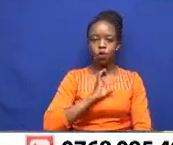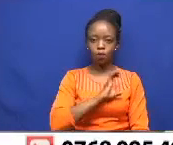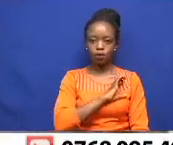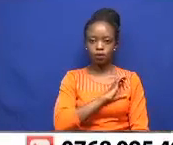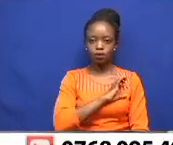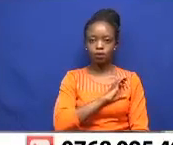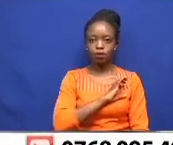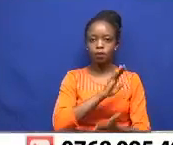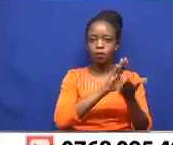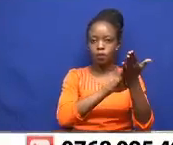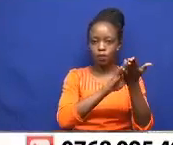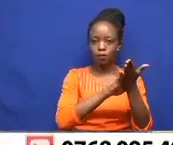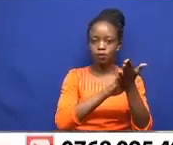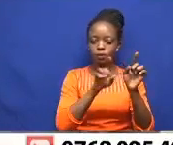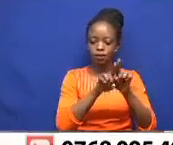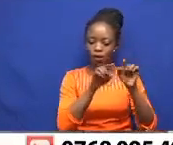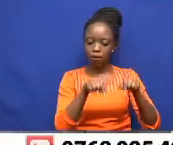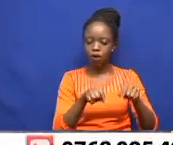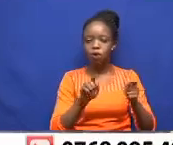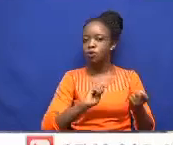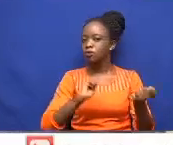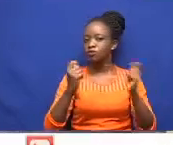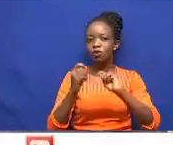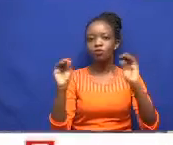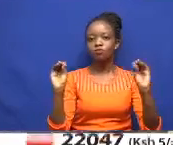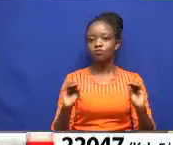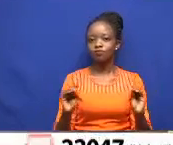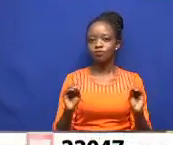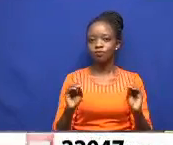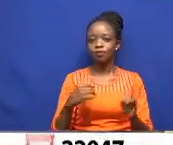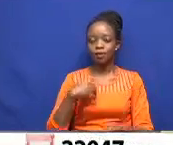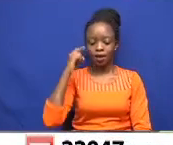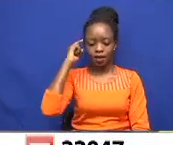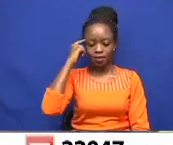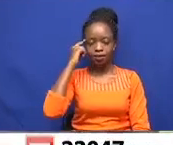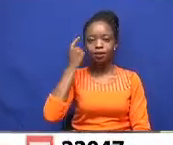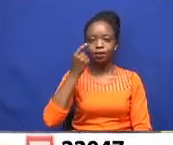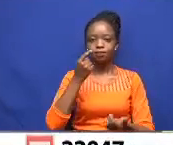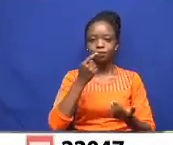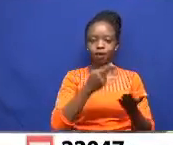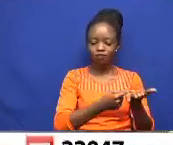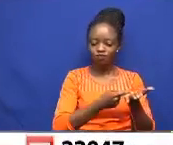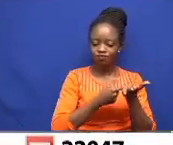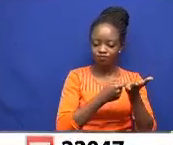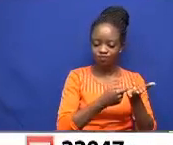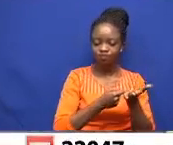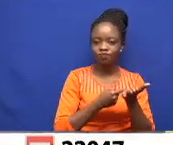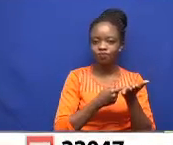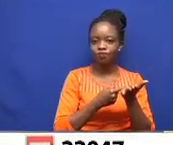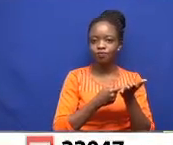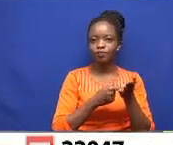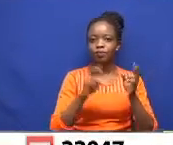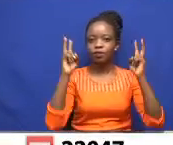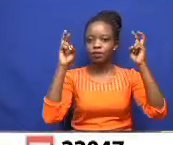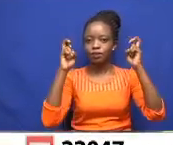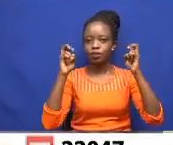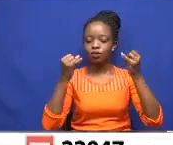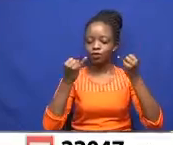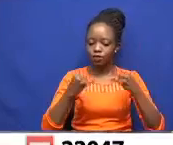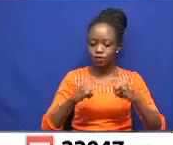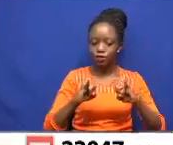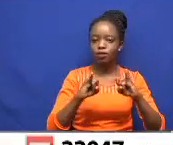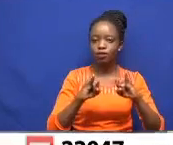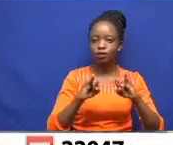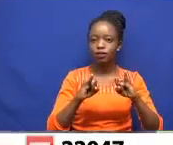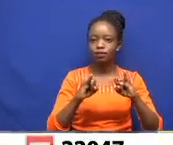motion as it is will not change. I think the issue of negotiations and the issue of trying to grandstand and